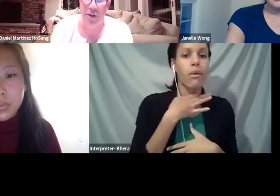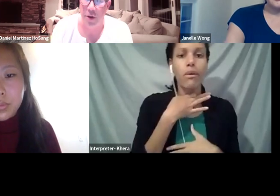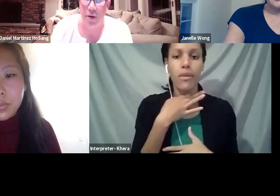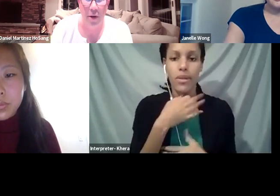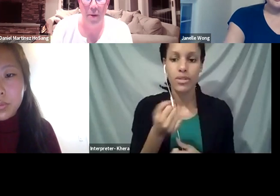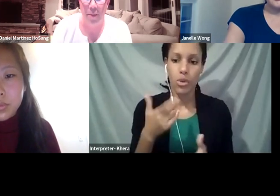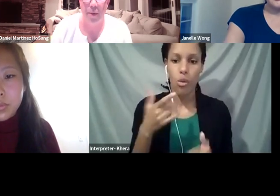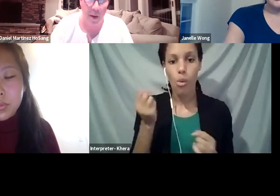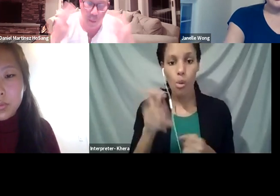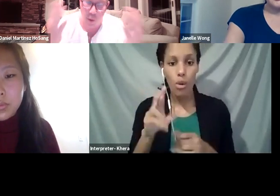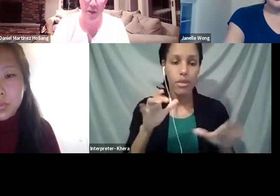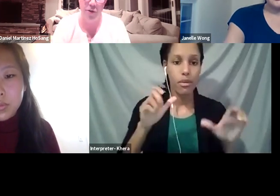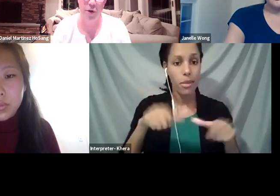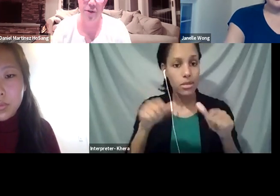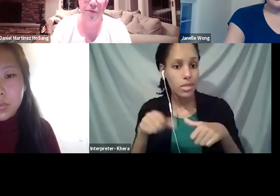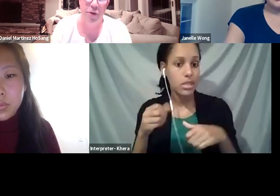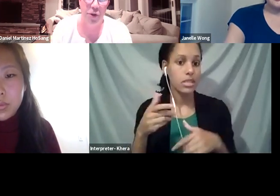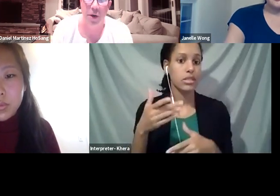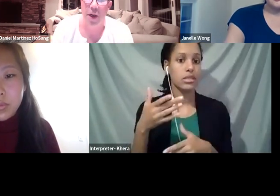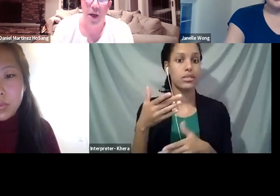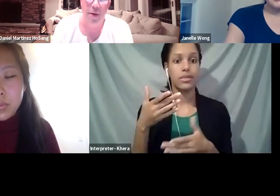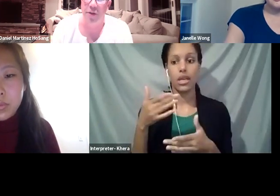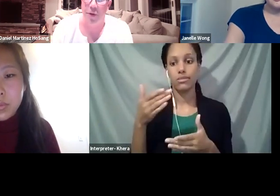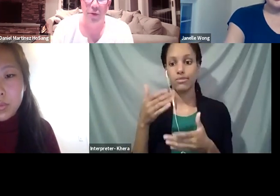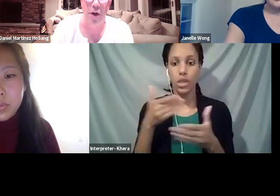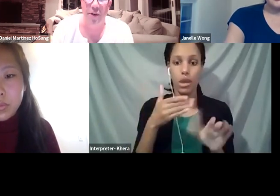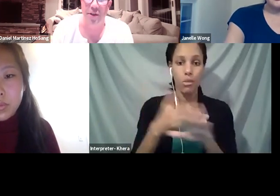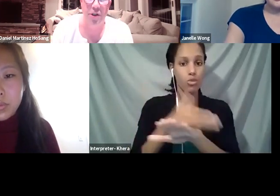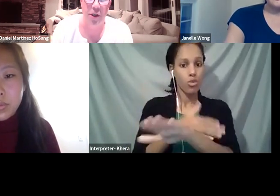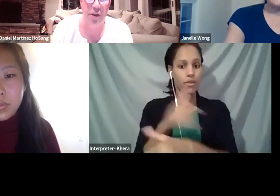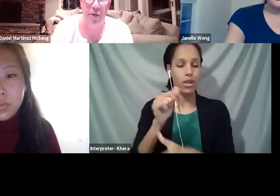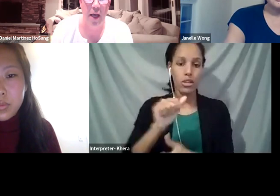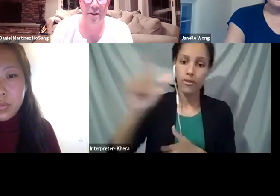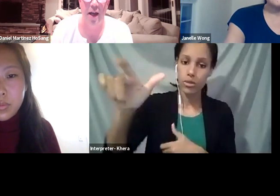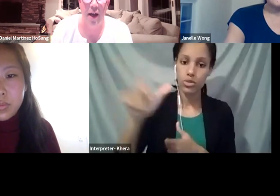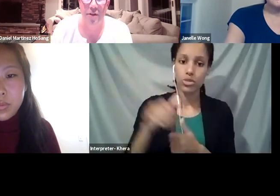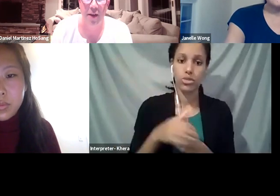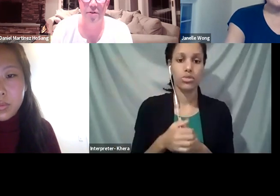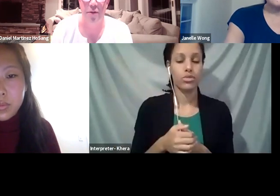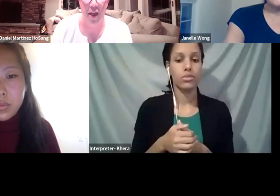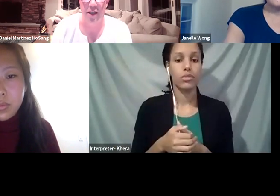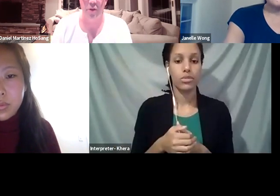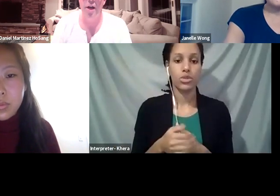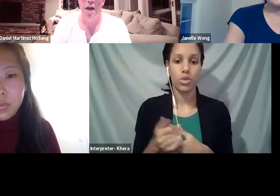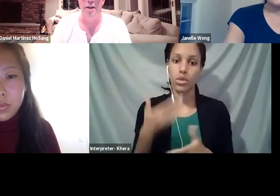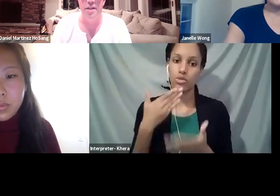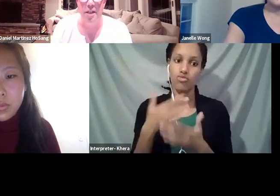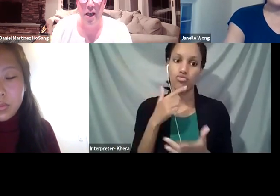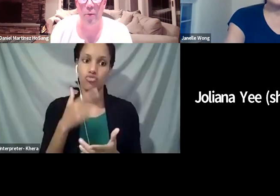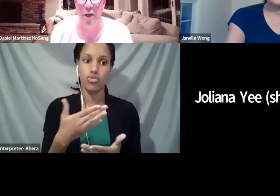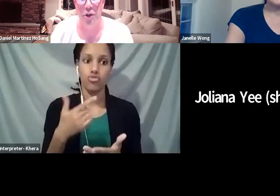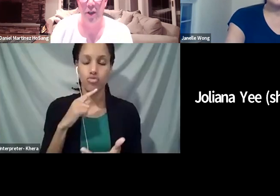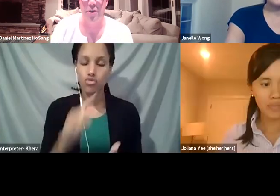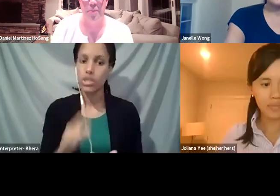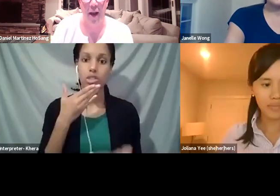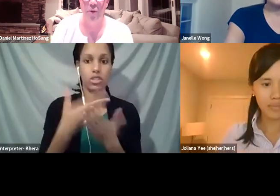possibilities that you're pointing us towards in the future, just for the rich conversation you've allowed us to have together. So thank you. Dean Yi, I